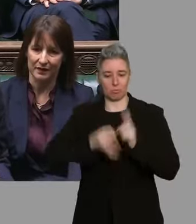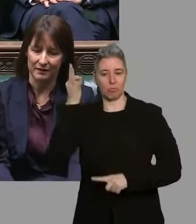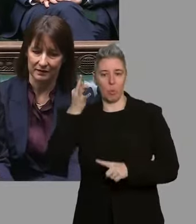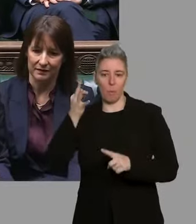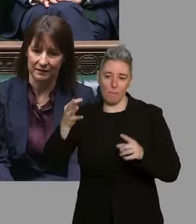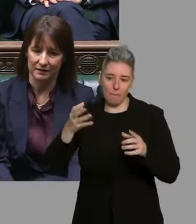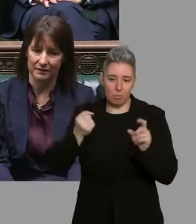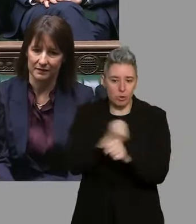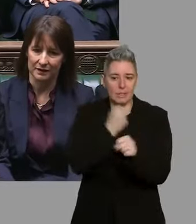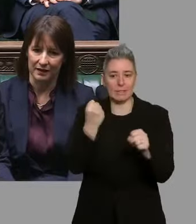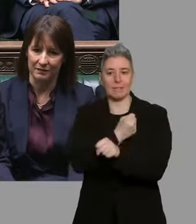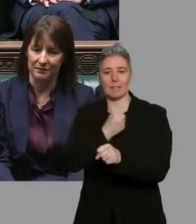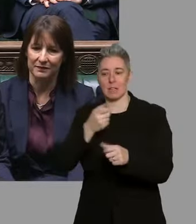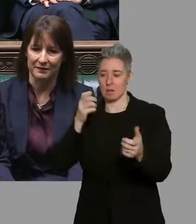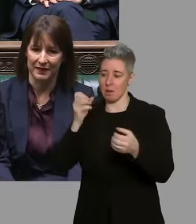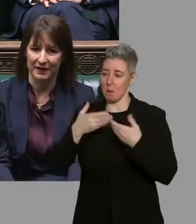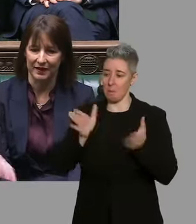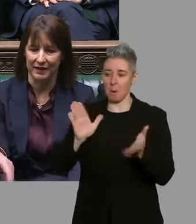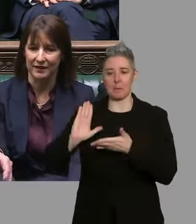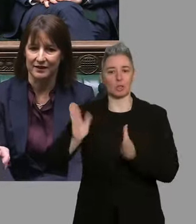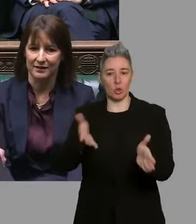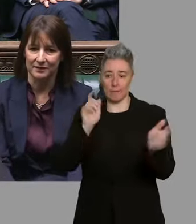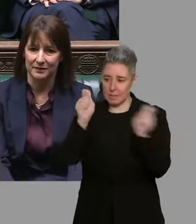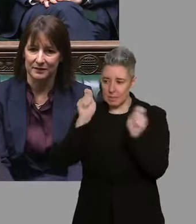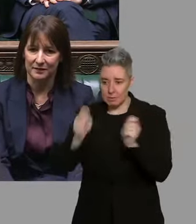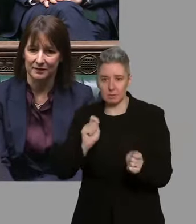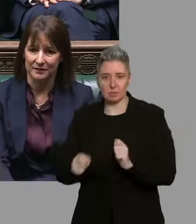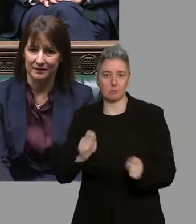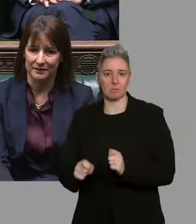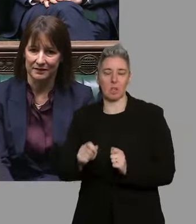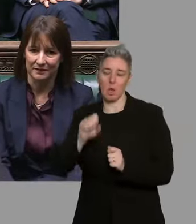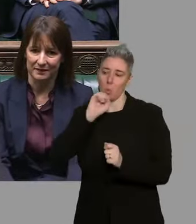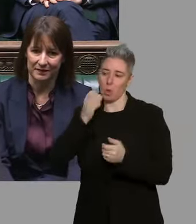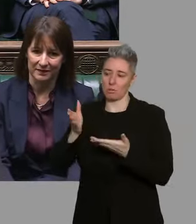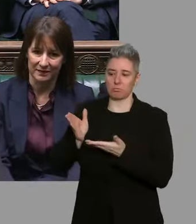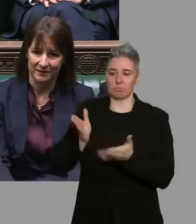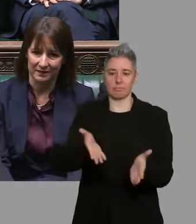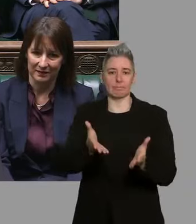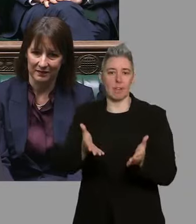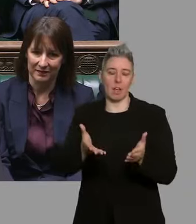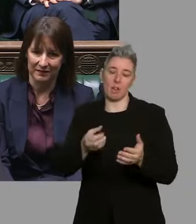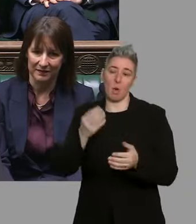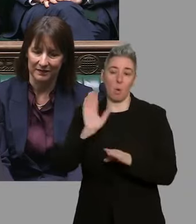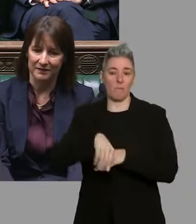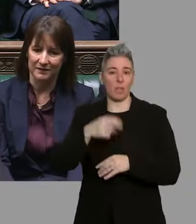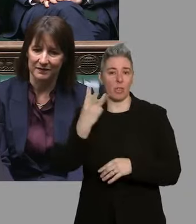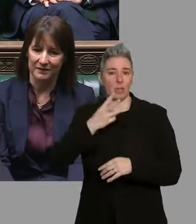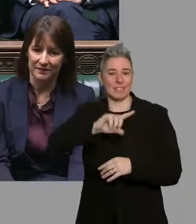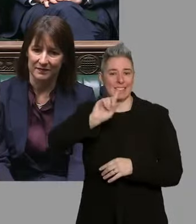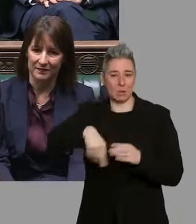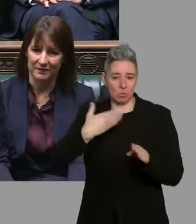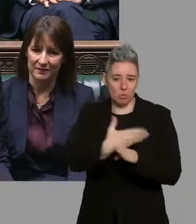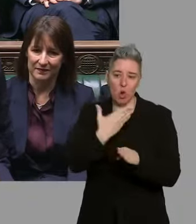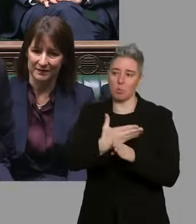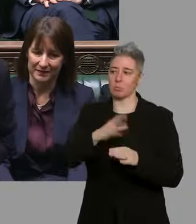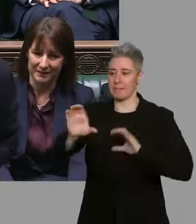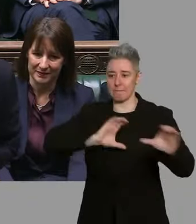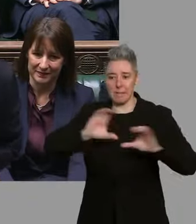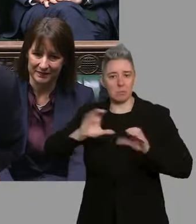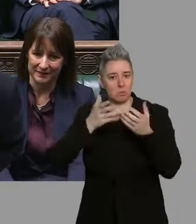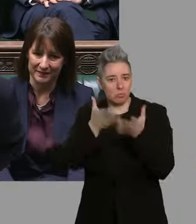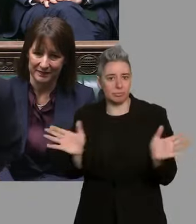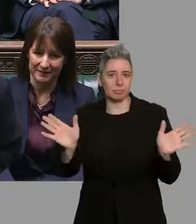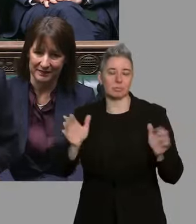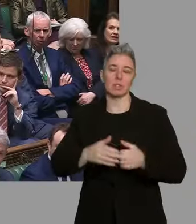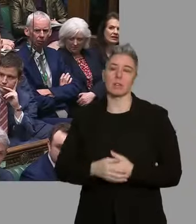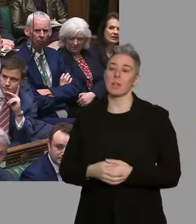over 13,000 jobs. Mr Speaker, this morning I had meetings with ministerial colleagues. In addition to my duties in this House, I shall have further such